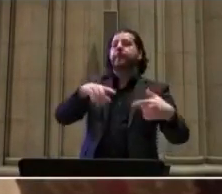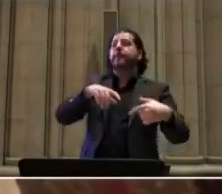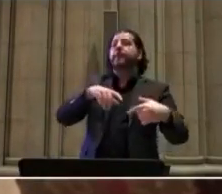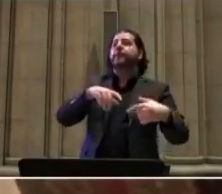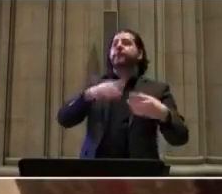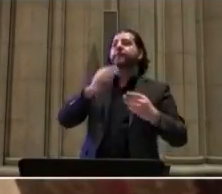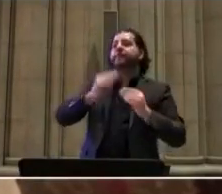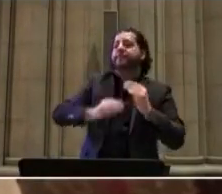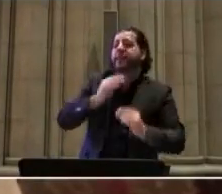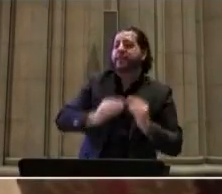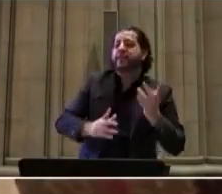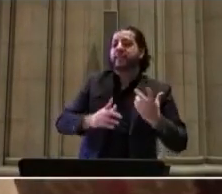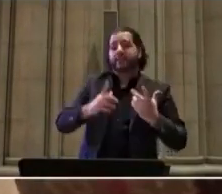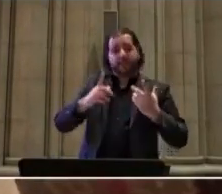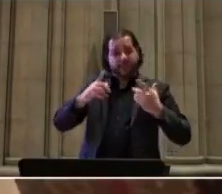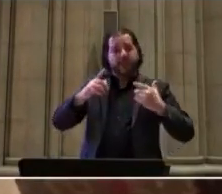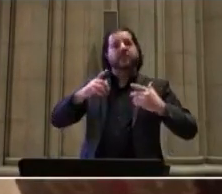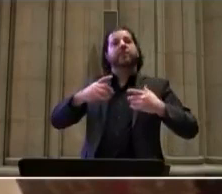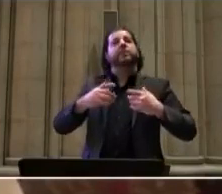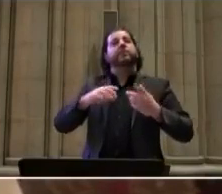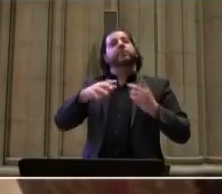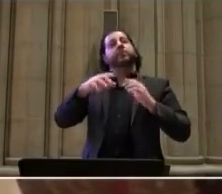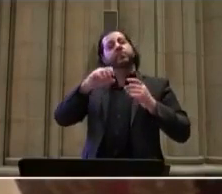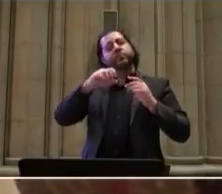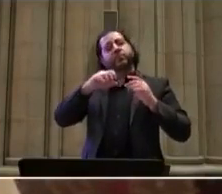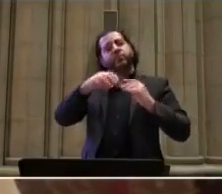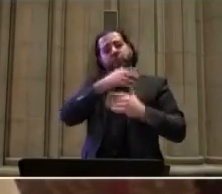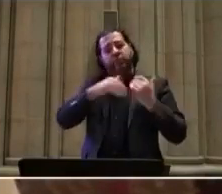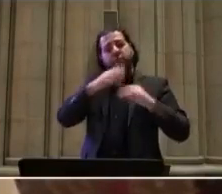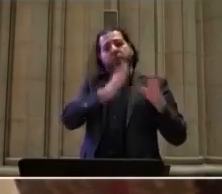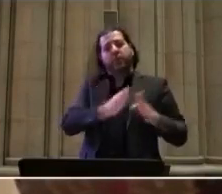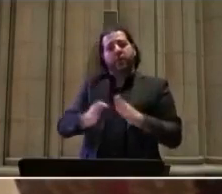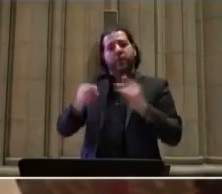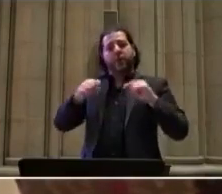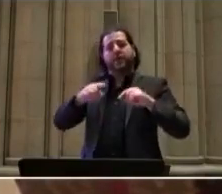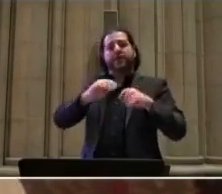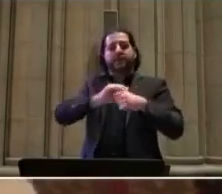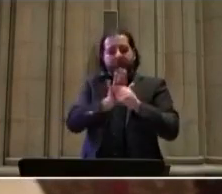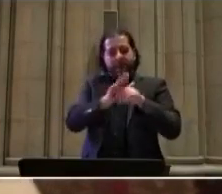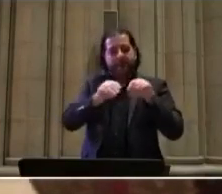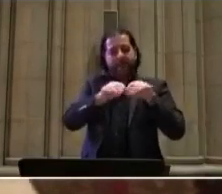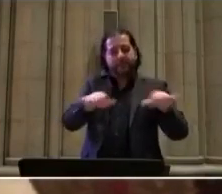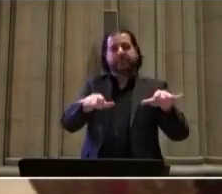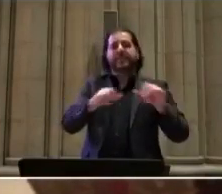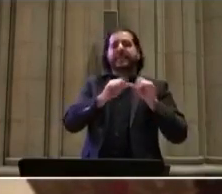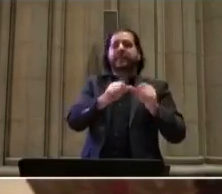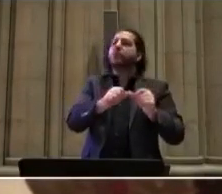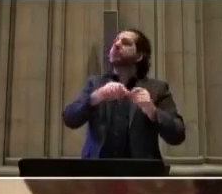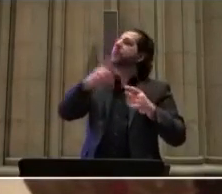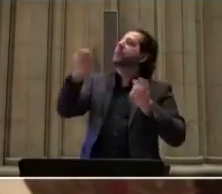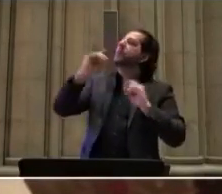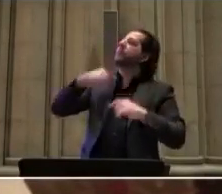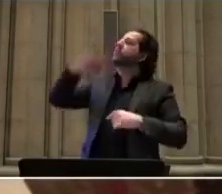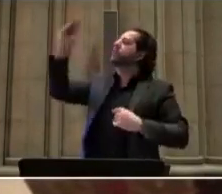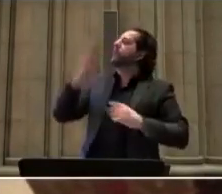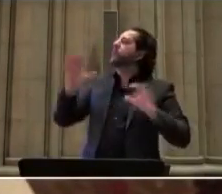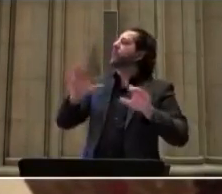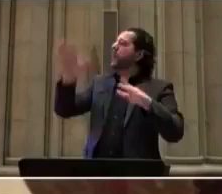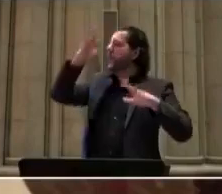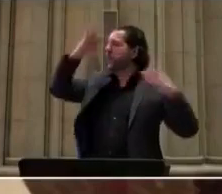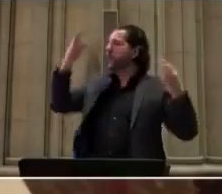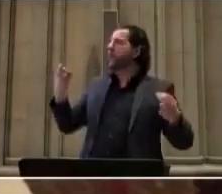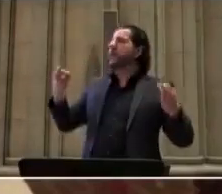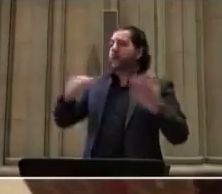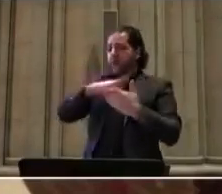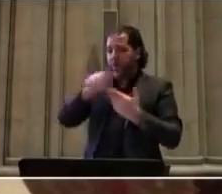torn fabric of lives and social order as the pandemic continues. Give us grace to do your will